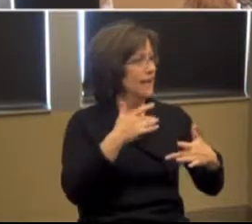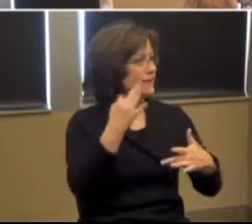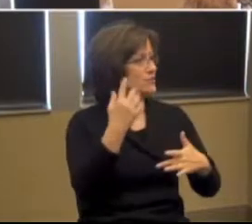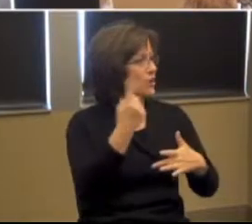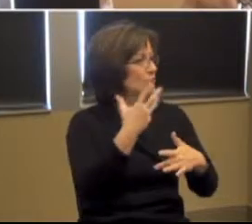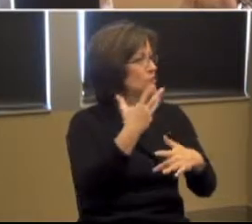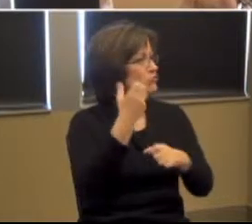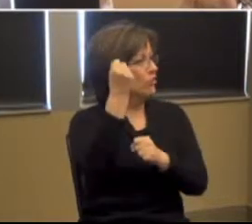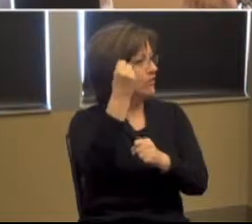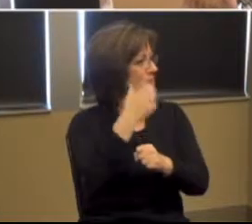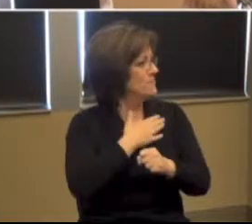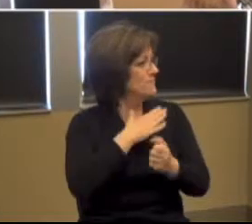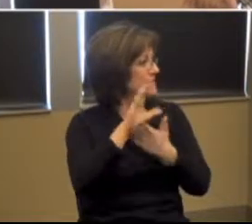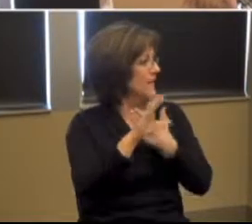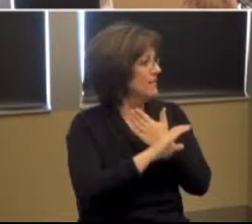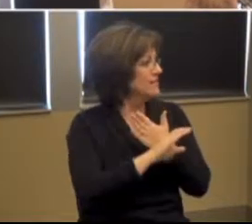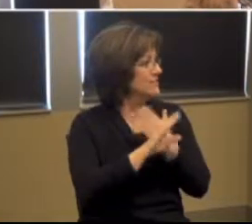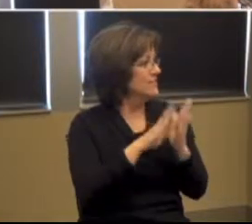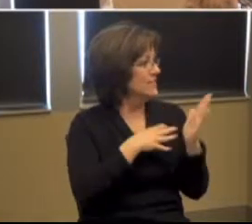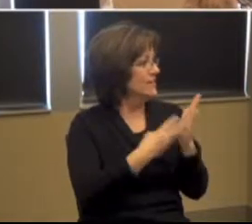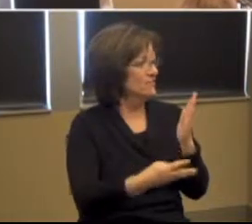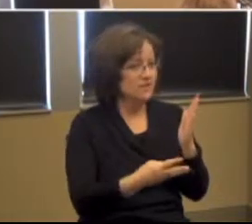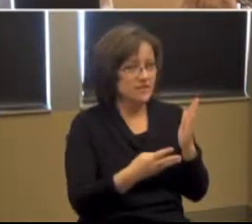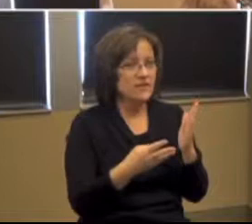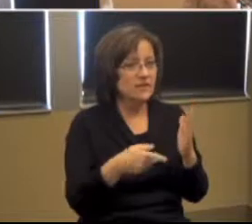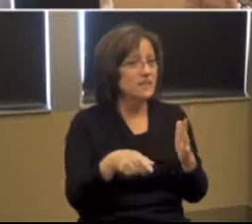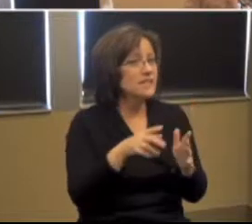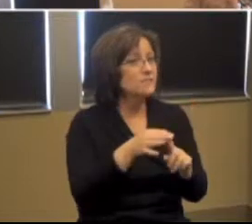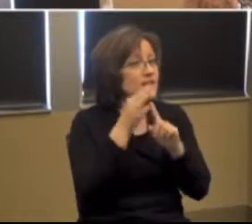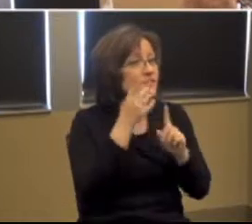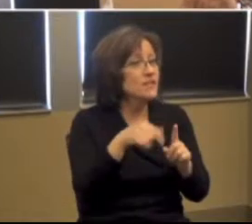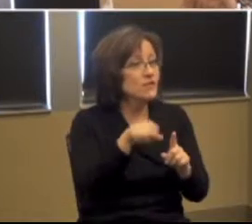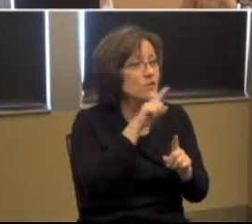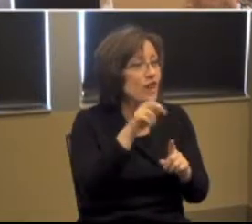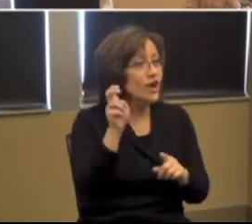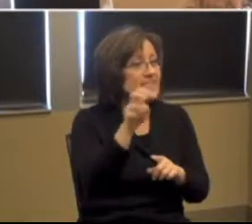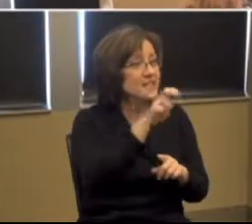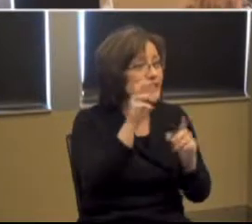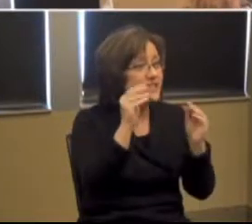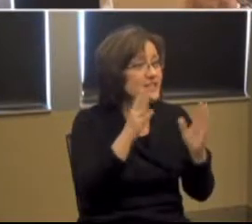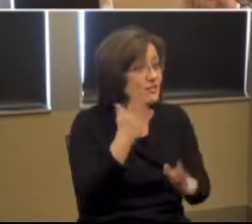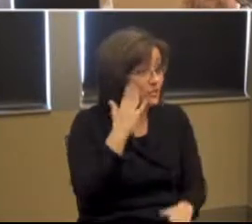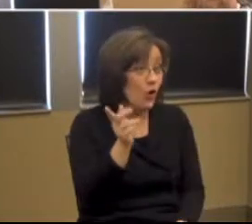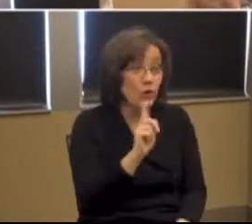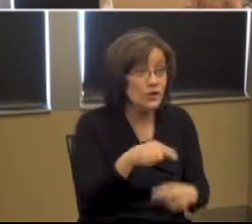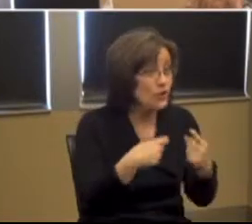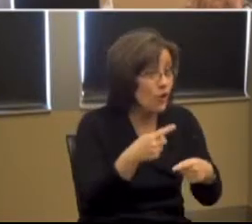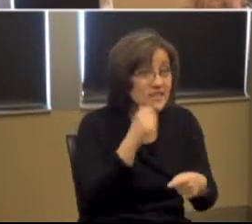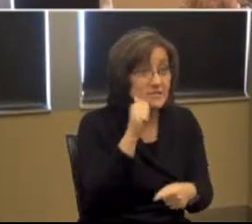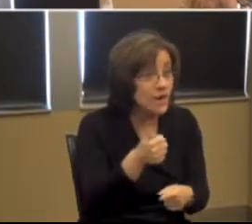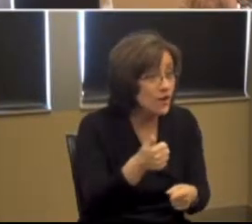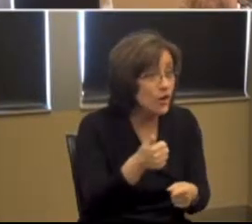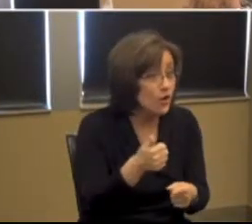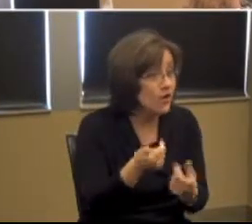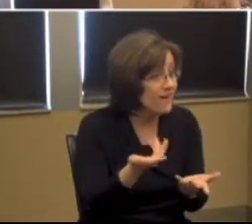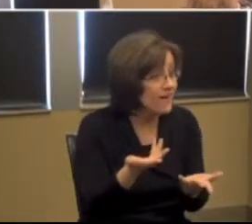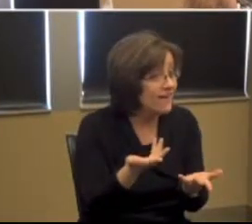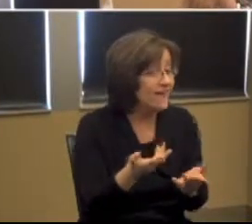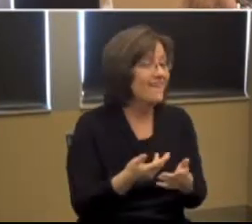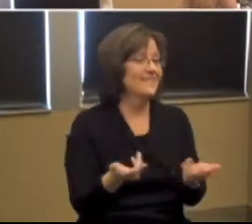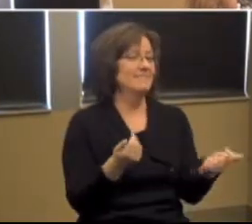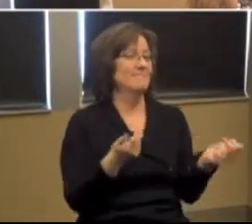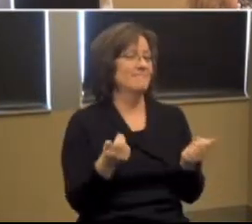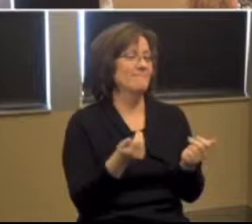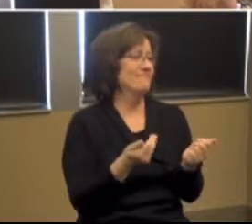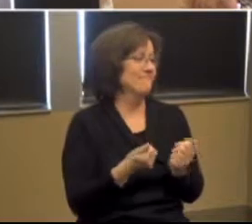someone took away our schedule, especially those of you who are itinerants. Do you even know where you're going tomorrow? Yeah, I know how that is.